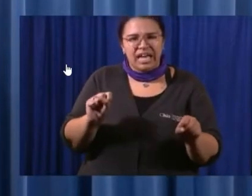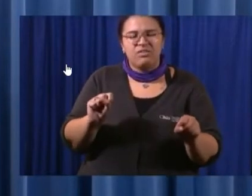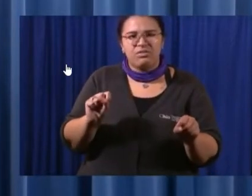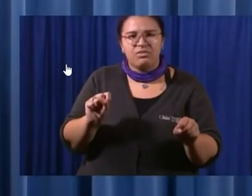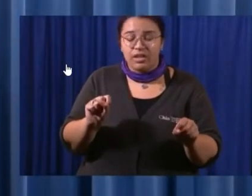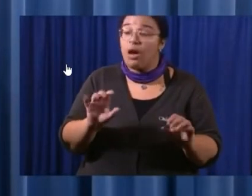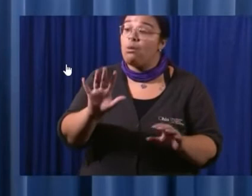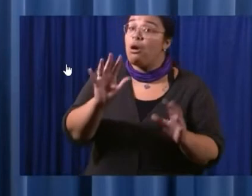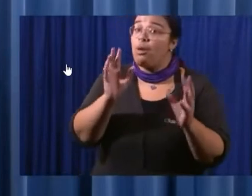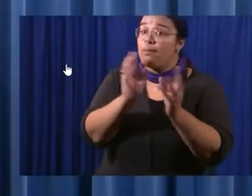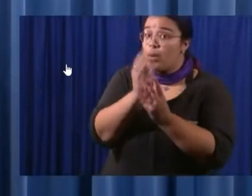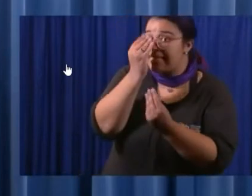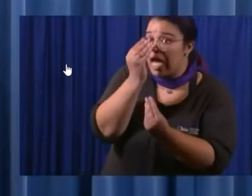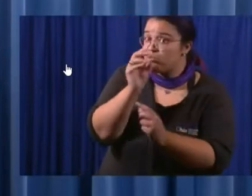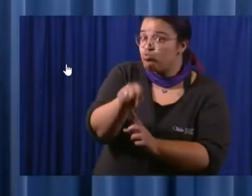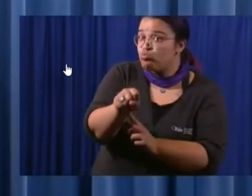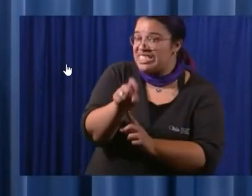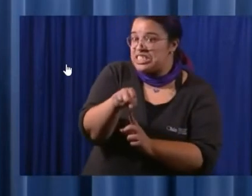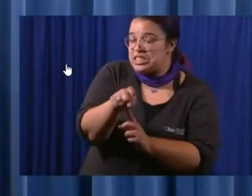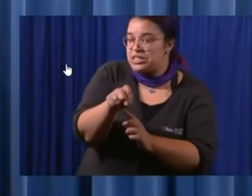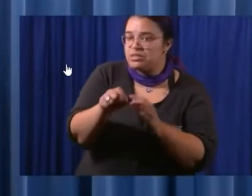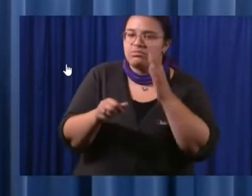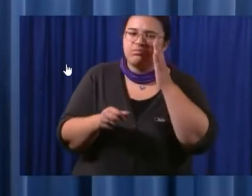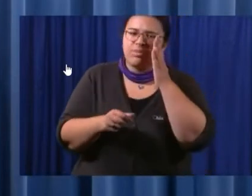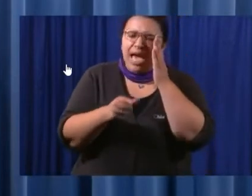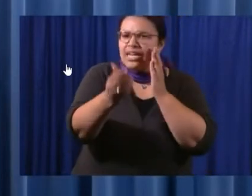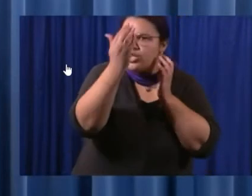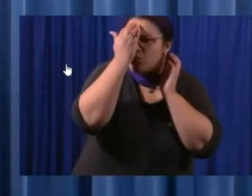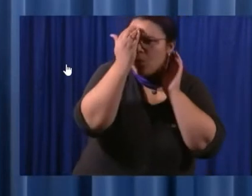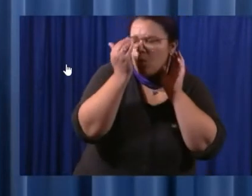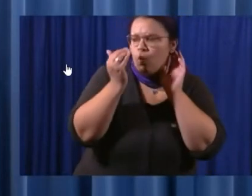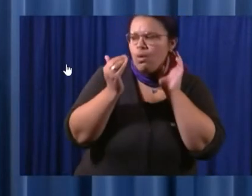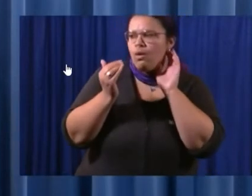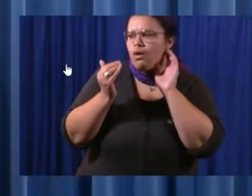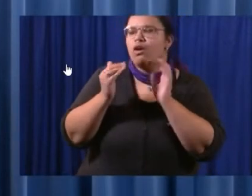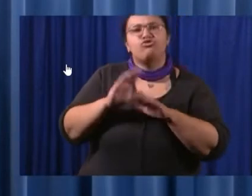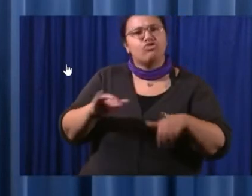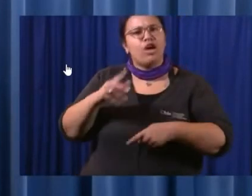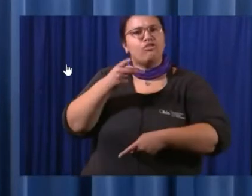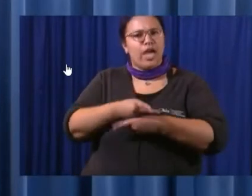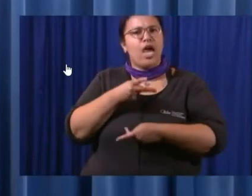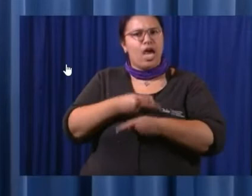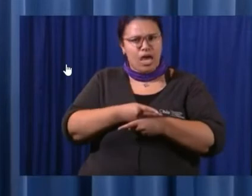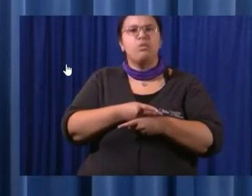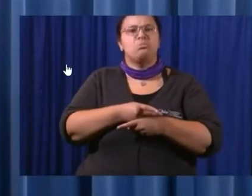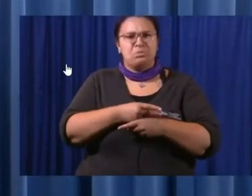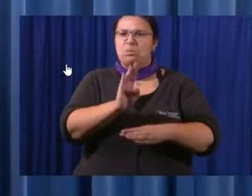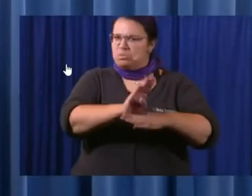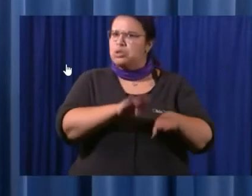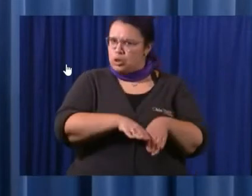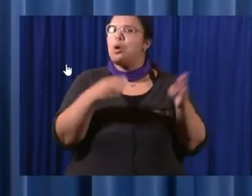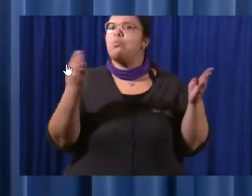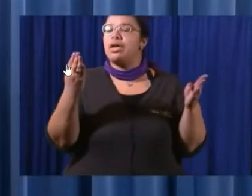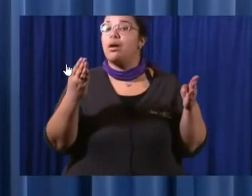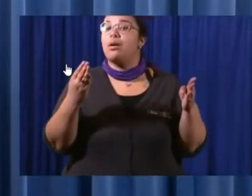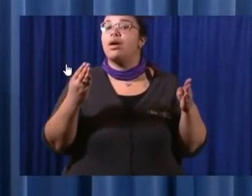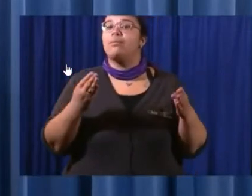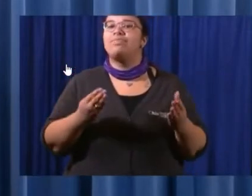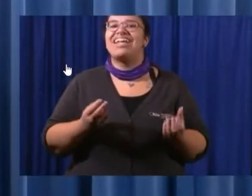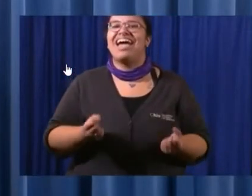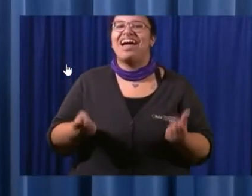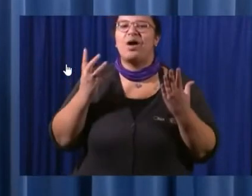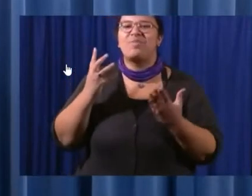what we did, we had child care open up back up, but with reduced ratios. And our theory was that this would